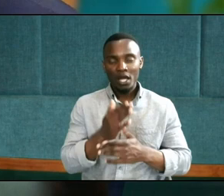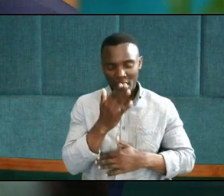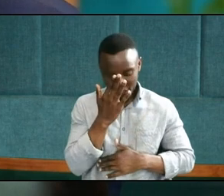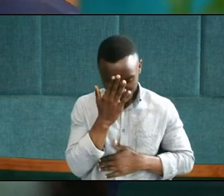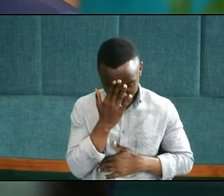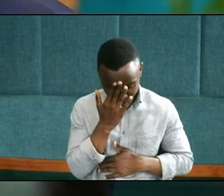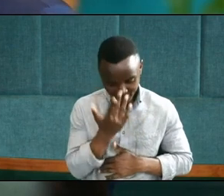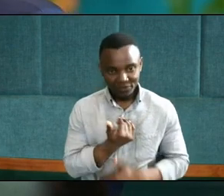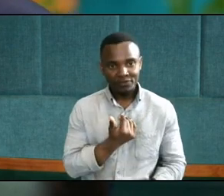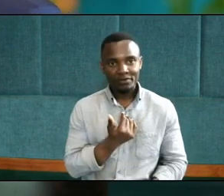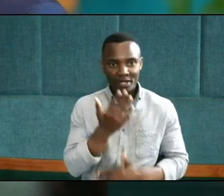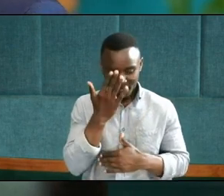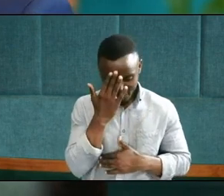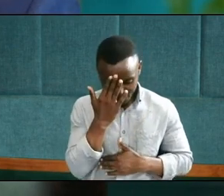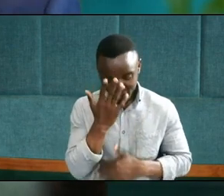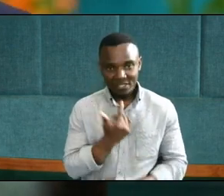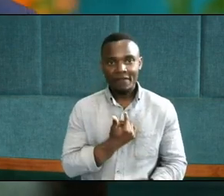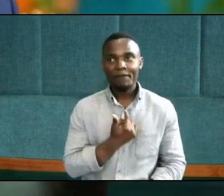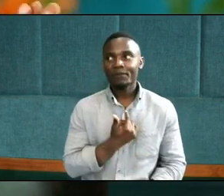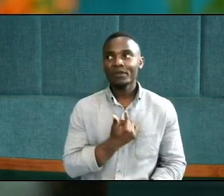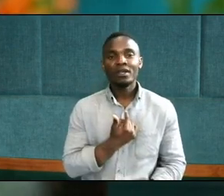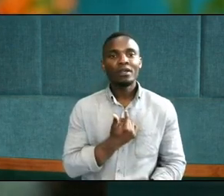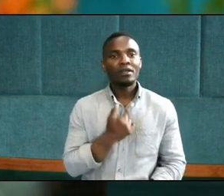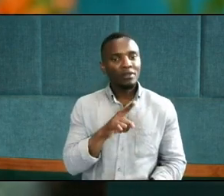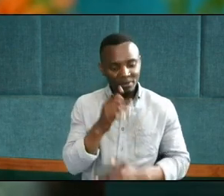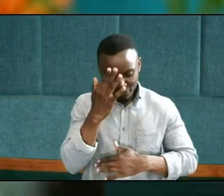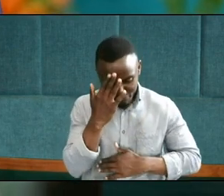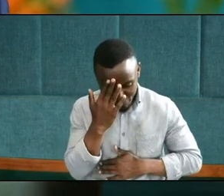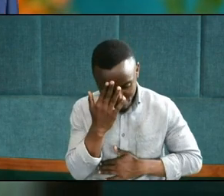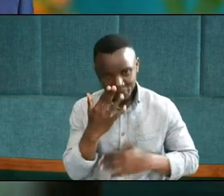Reverence. Reverence. Let's be humble, people.